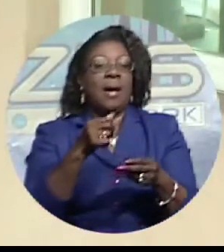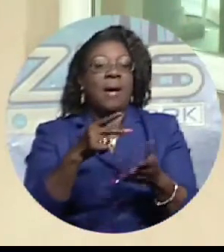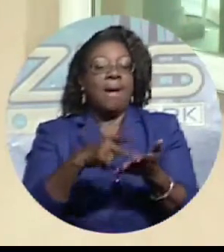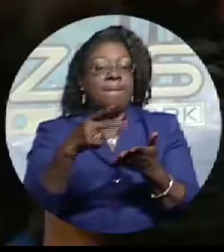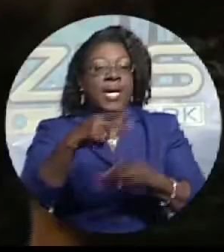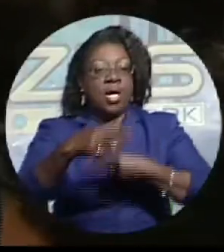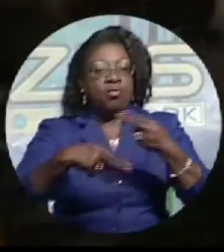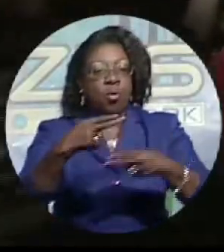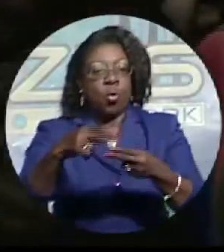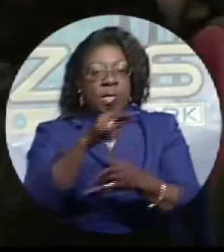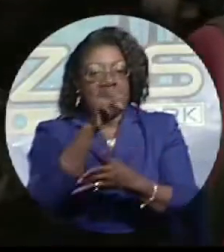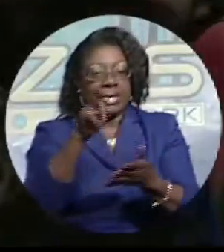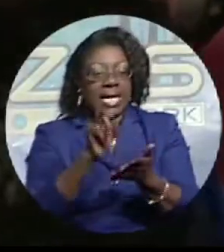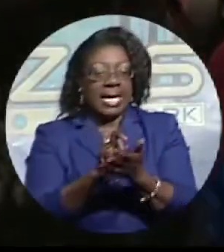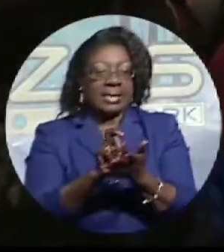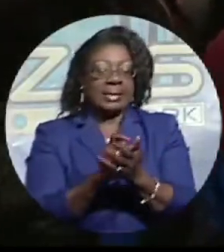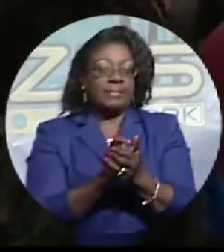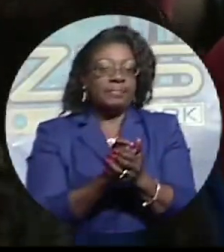payroll tax.